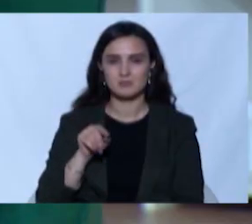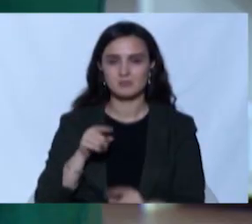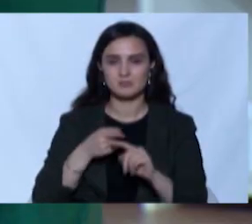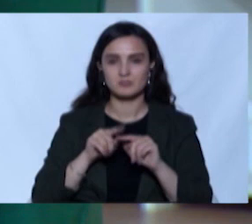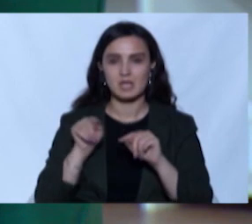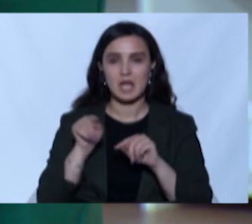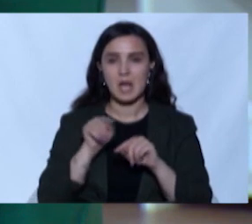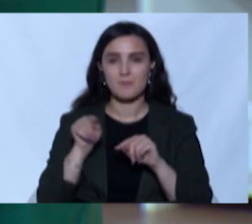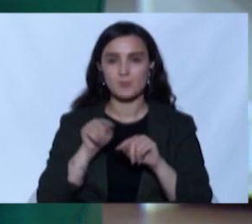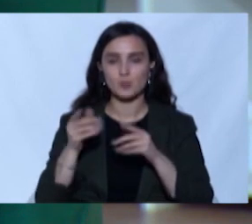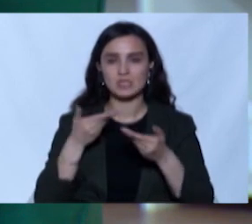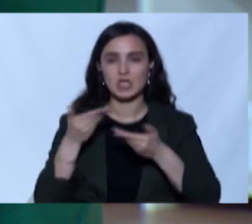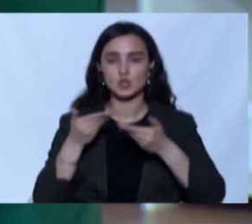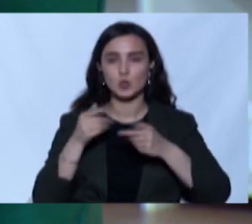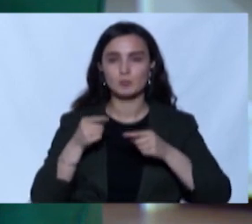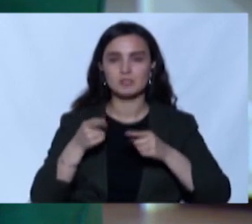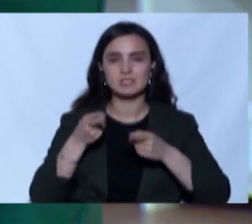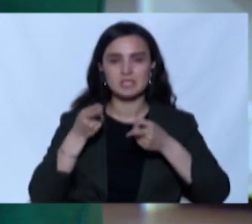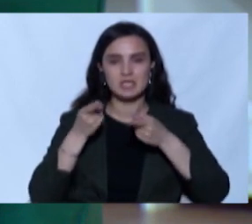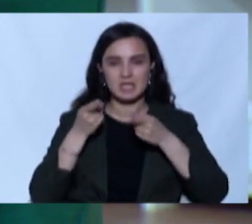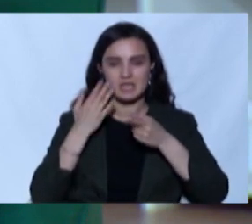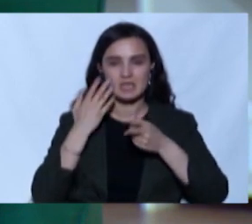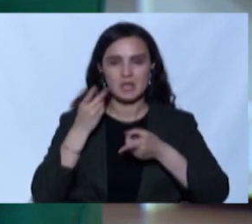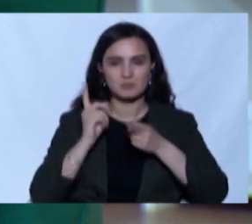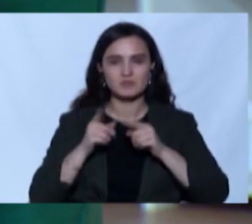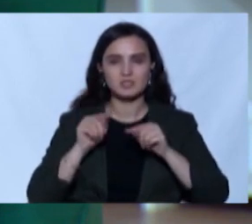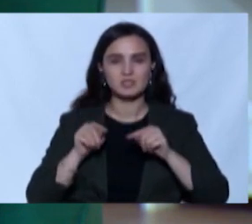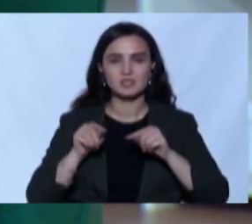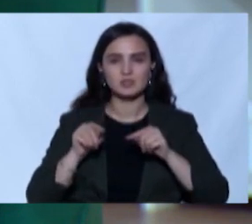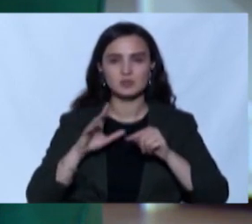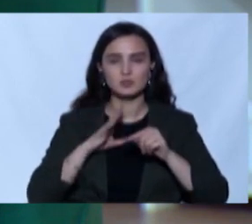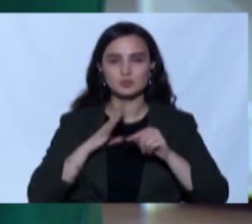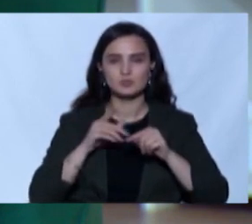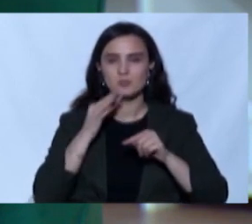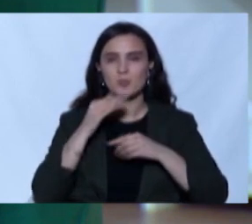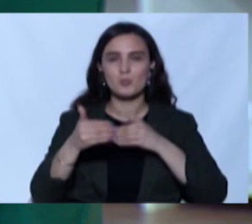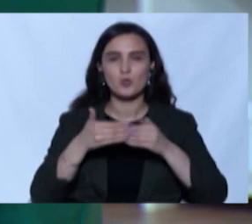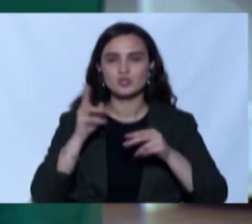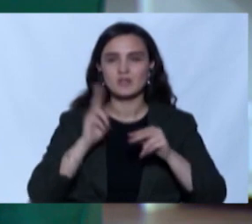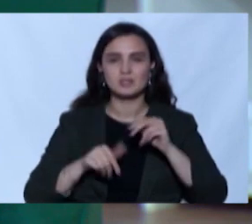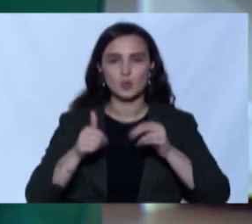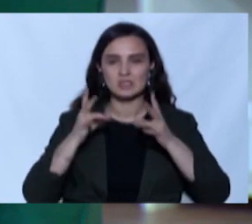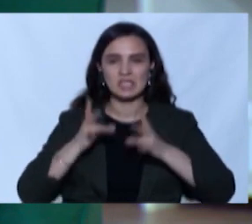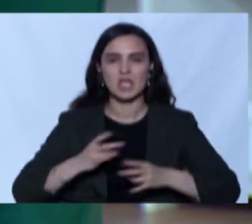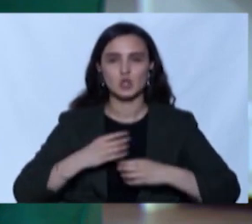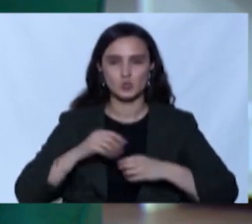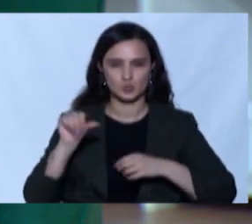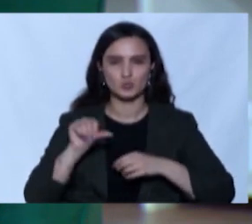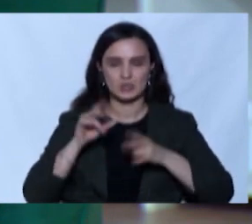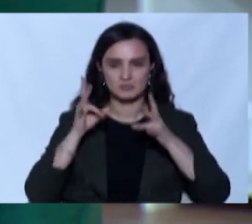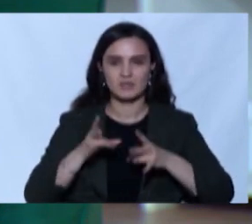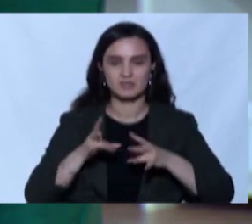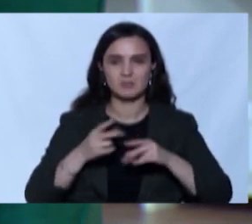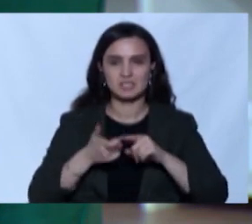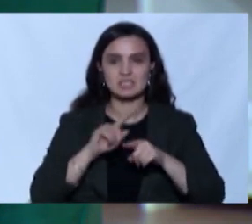this relationship, the rather wonderful nature of this relationship, unfortunately comes to quite a tragic end, and quite quickly